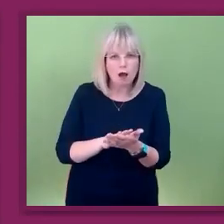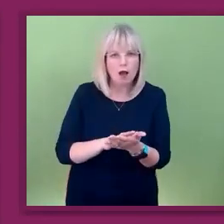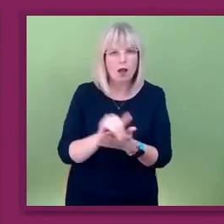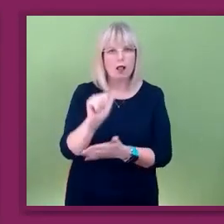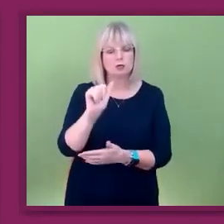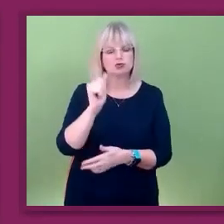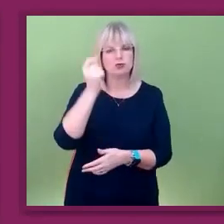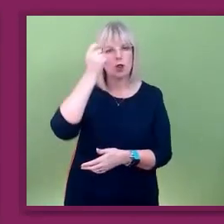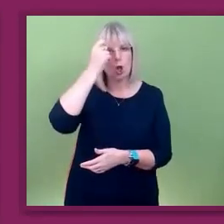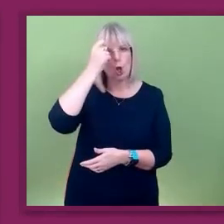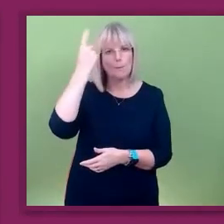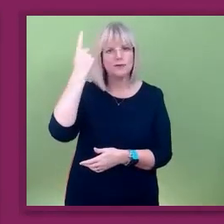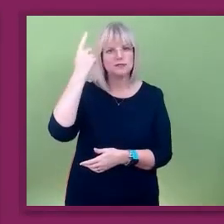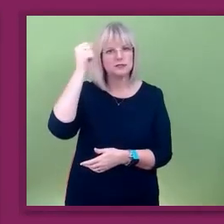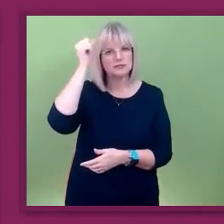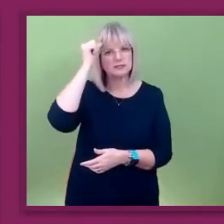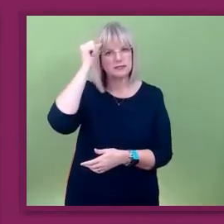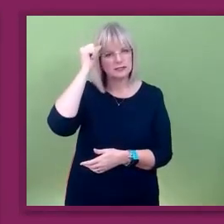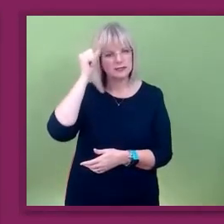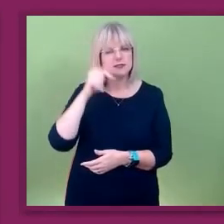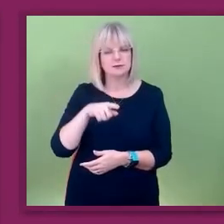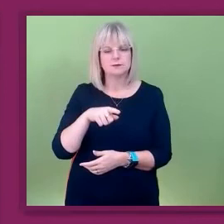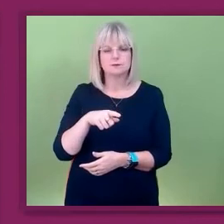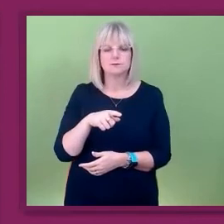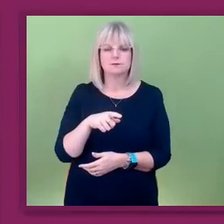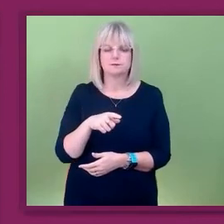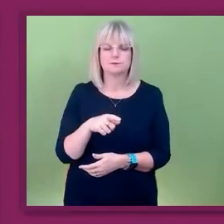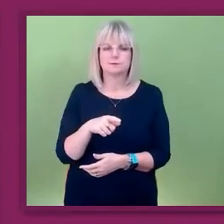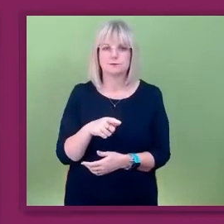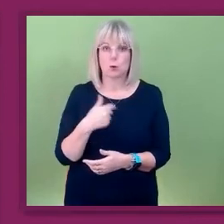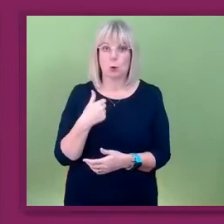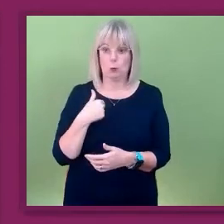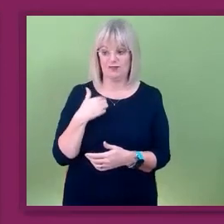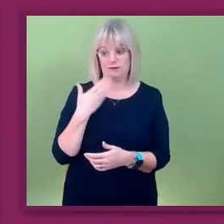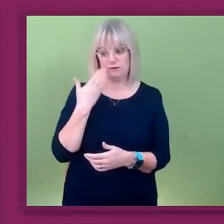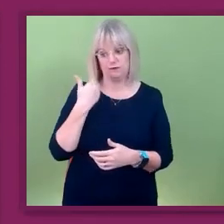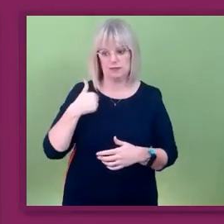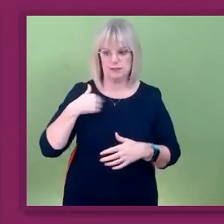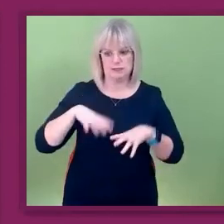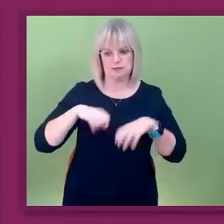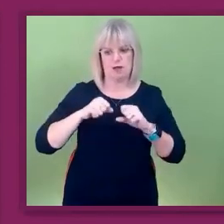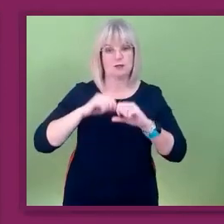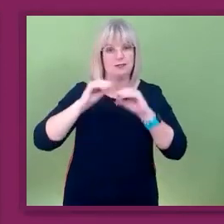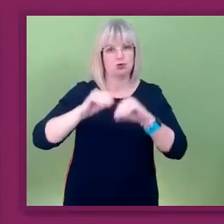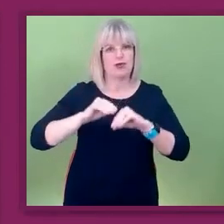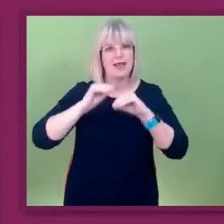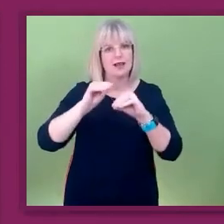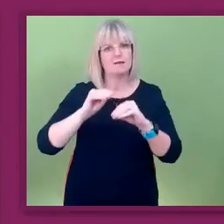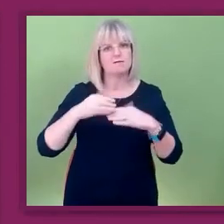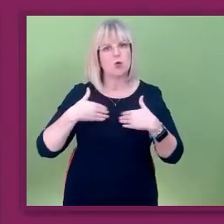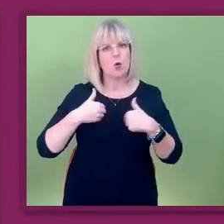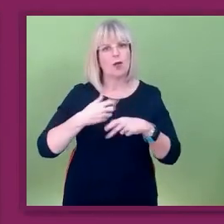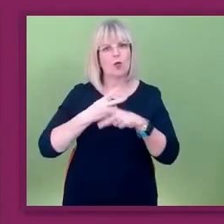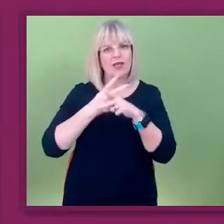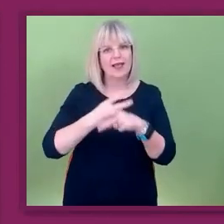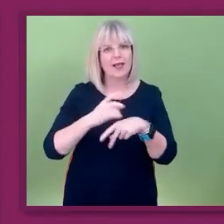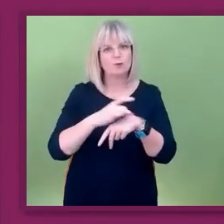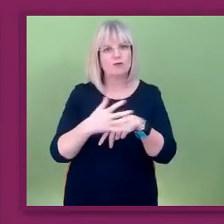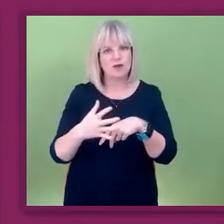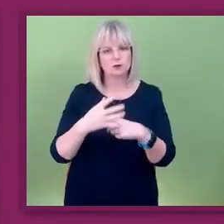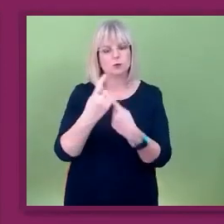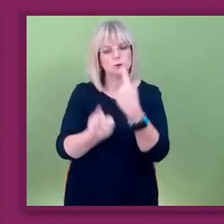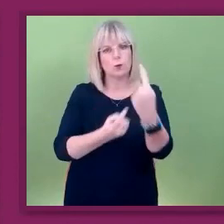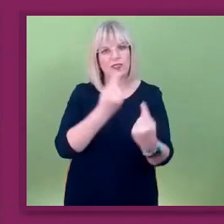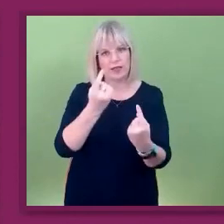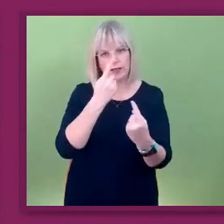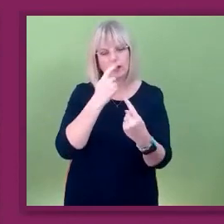In fact, we now we've started doing training for healthcare professionals on to better understand, the